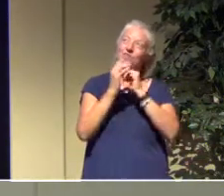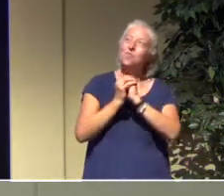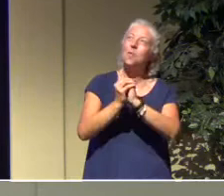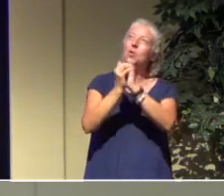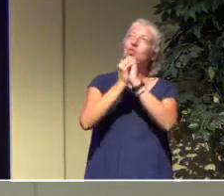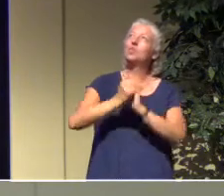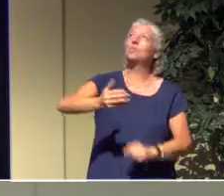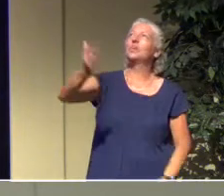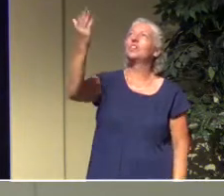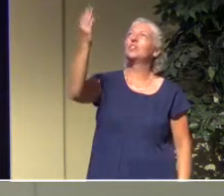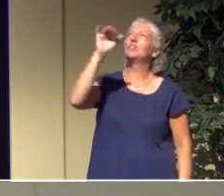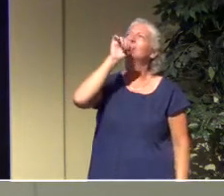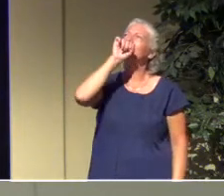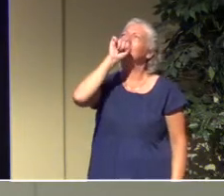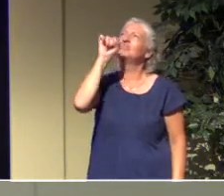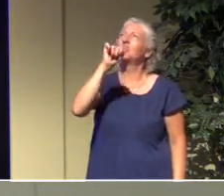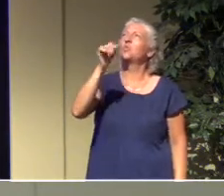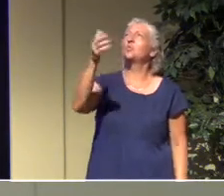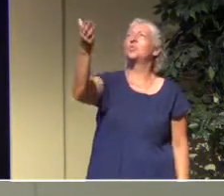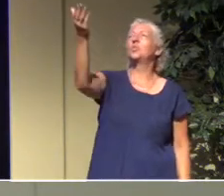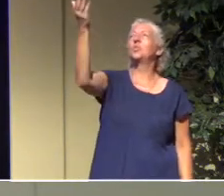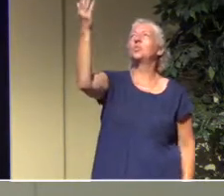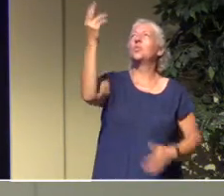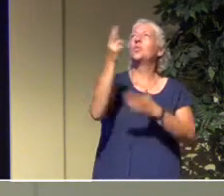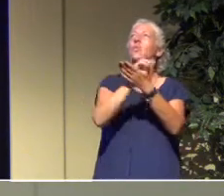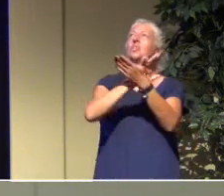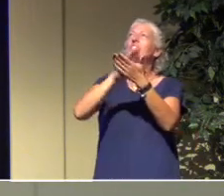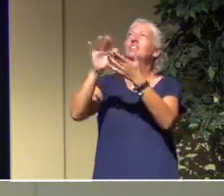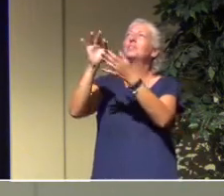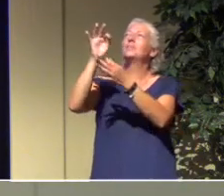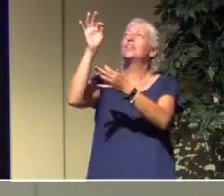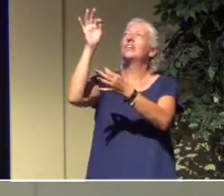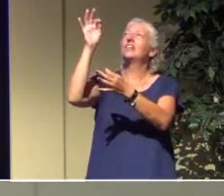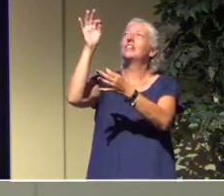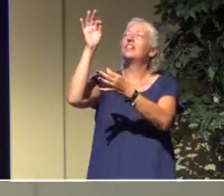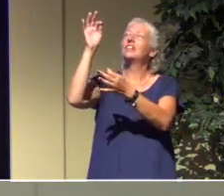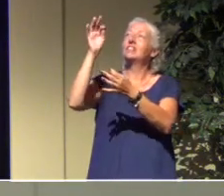worshiping you, adoring you. Holy Spirit, as we sing this, reveal